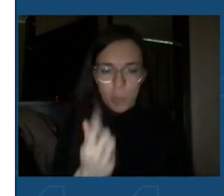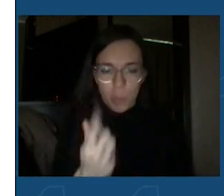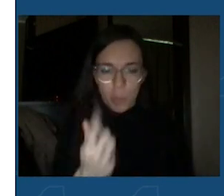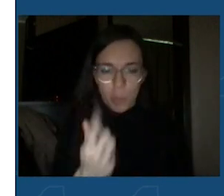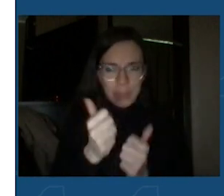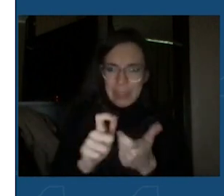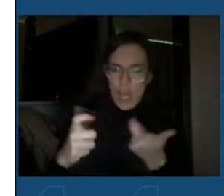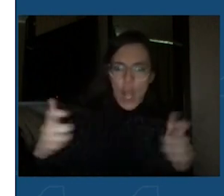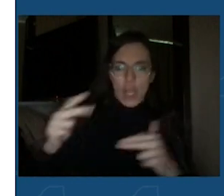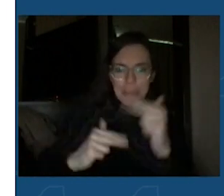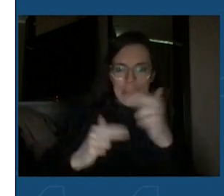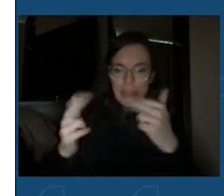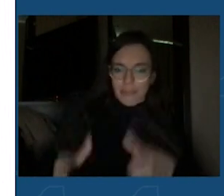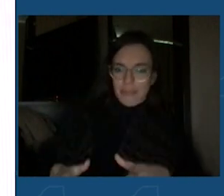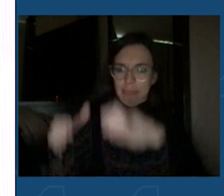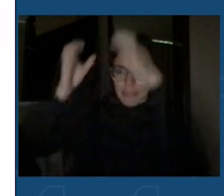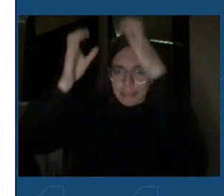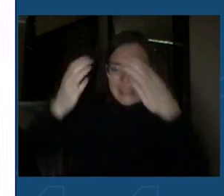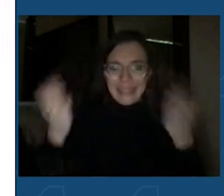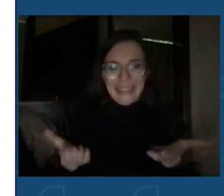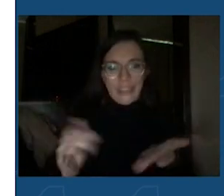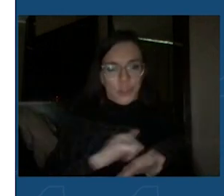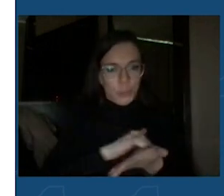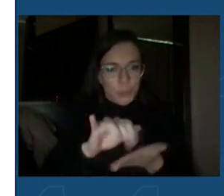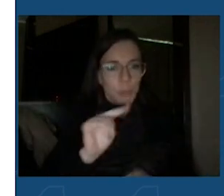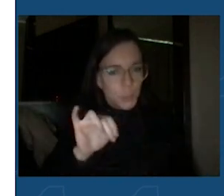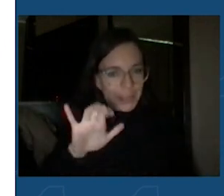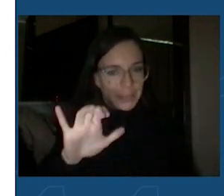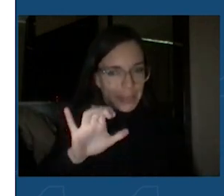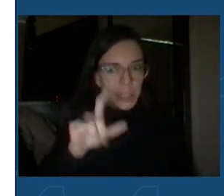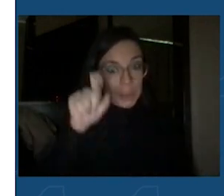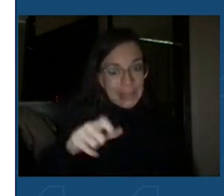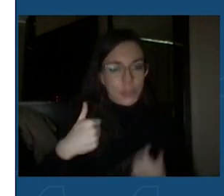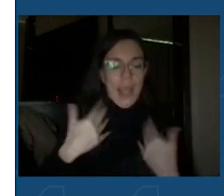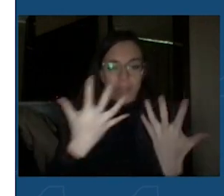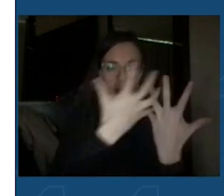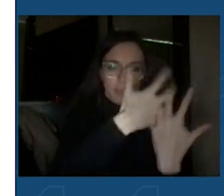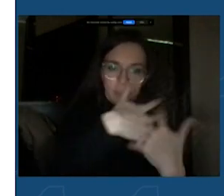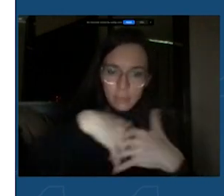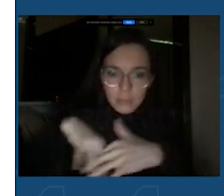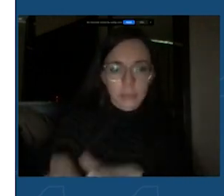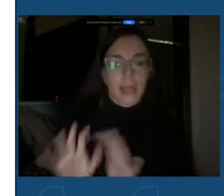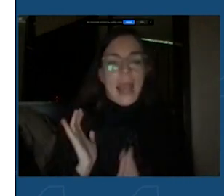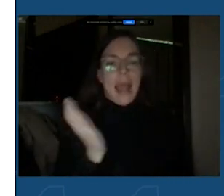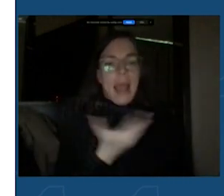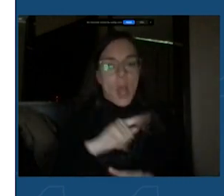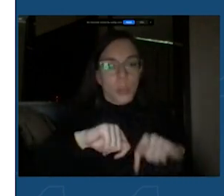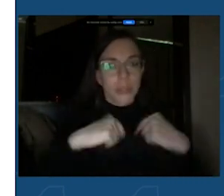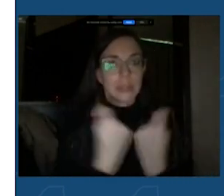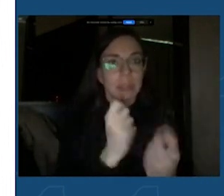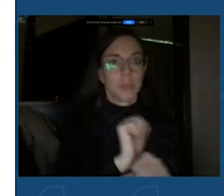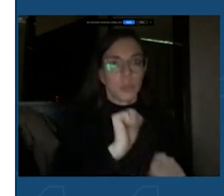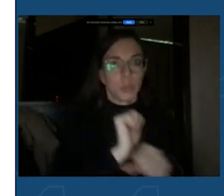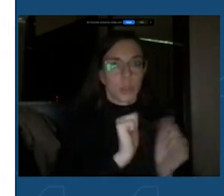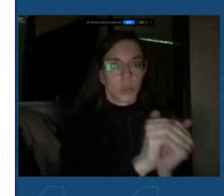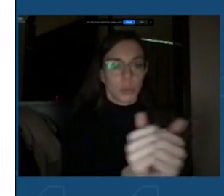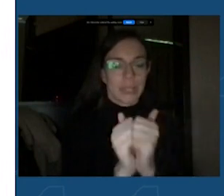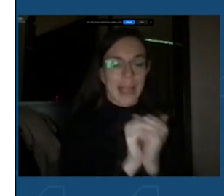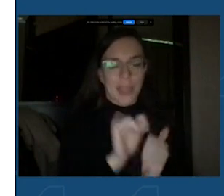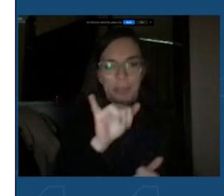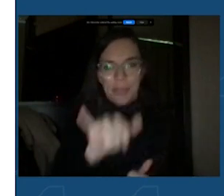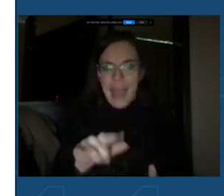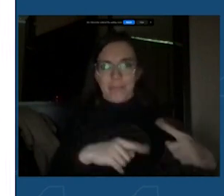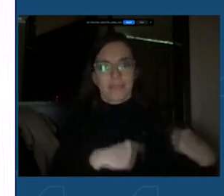about are in the city of New York. So you need to have a synergy between our teams working together, and that has not been always the story of the